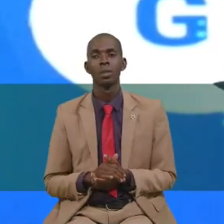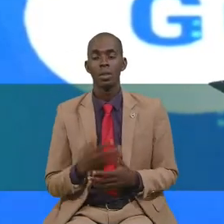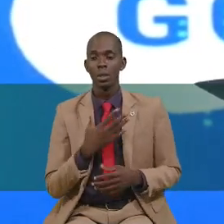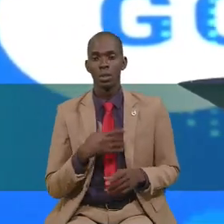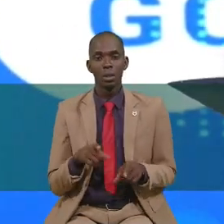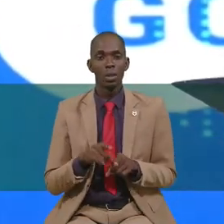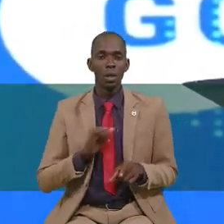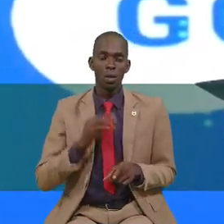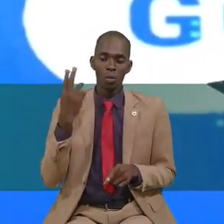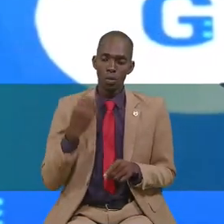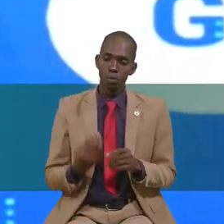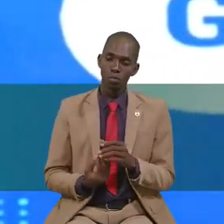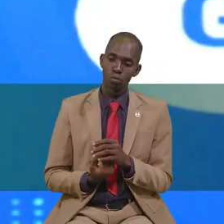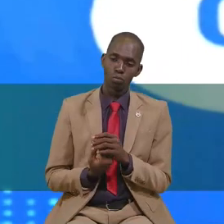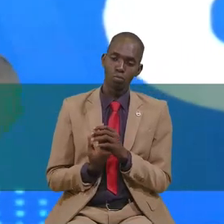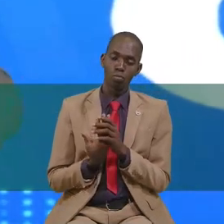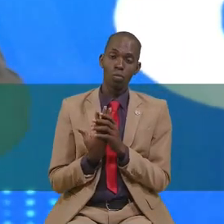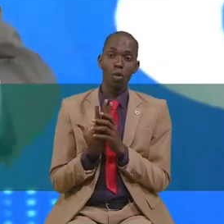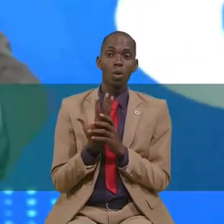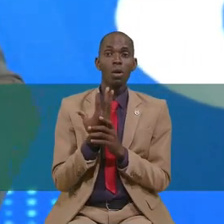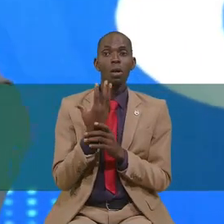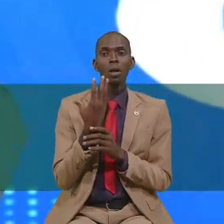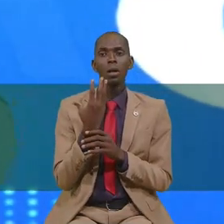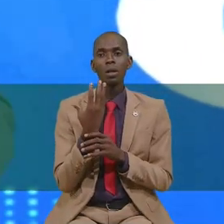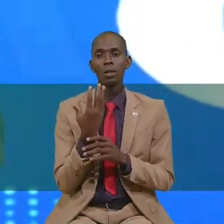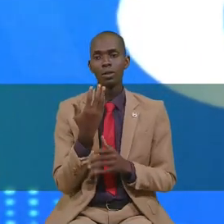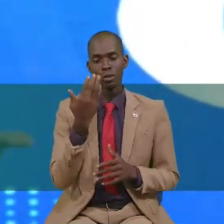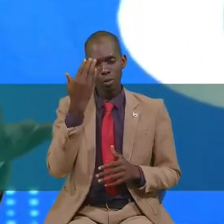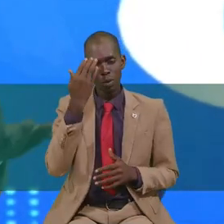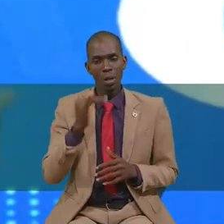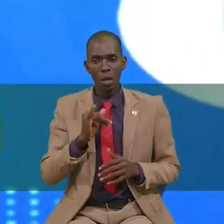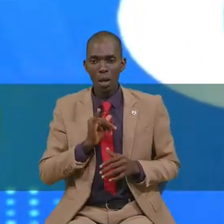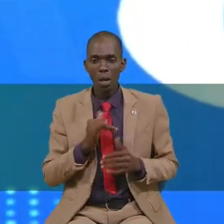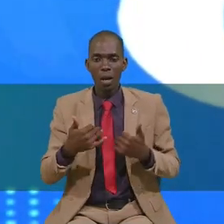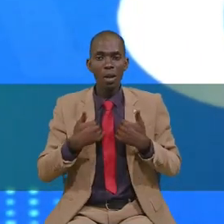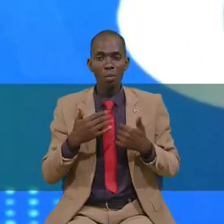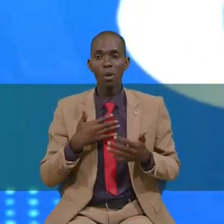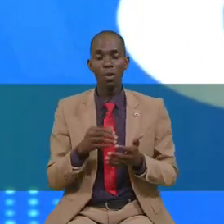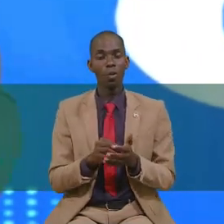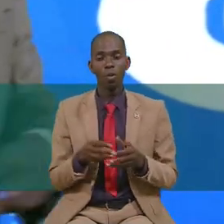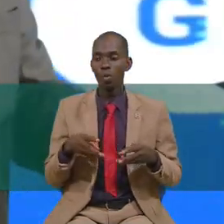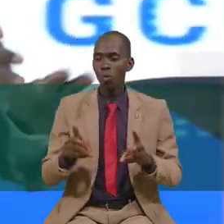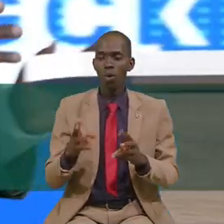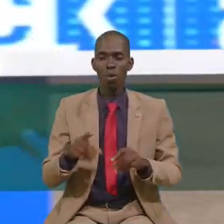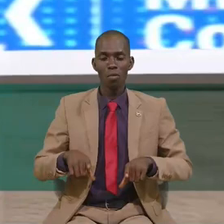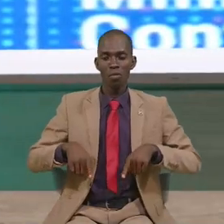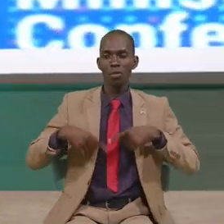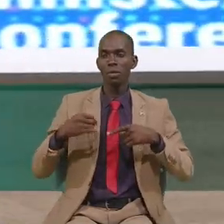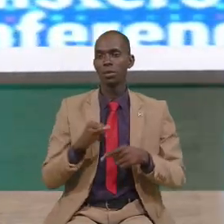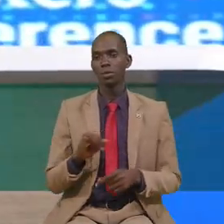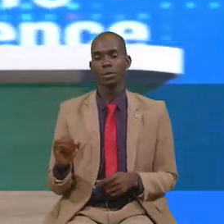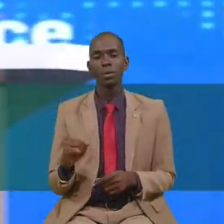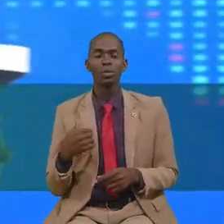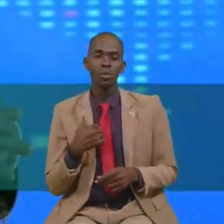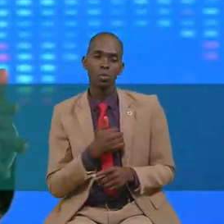up, I, you know, had my own way of living. And we went to